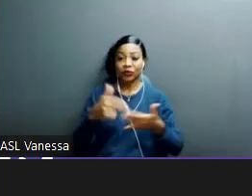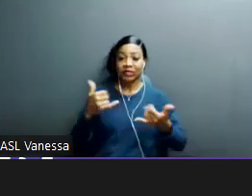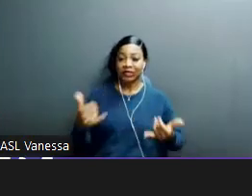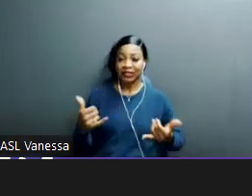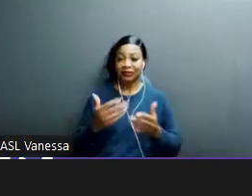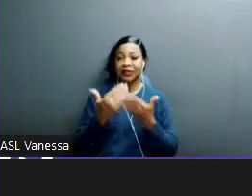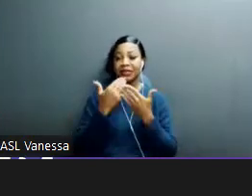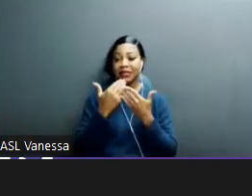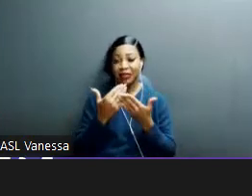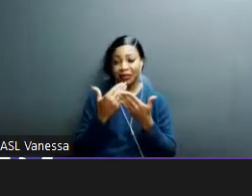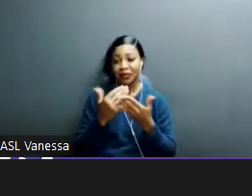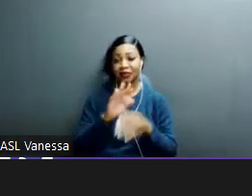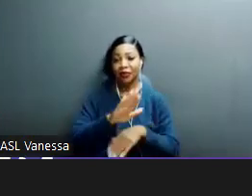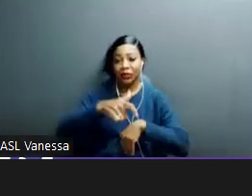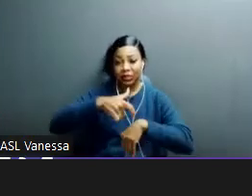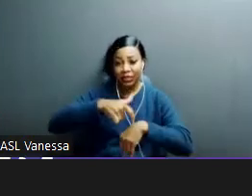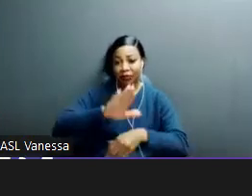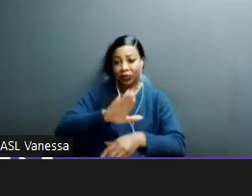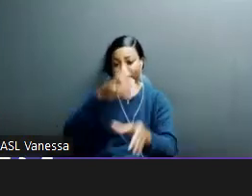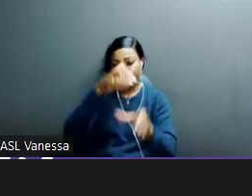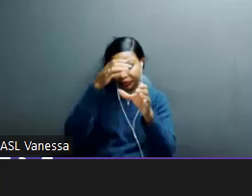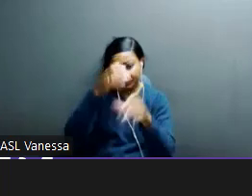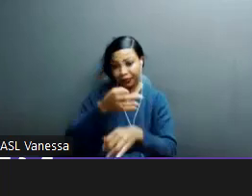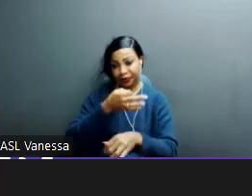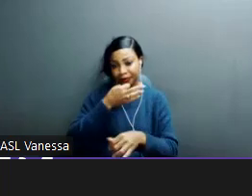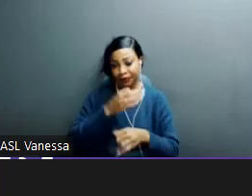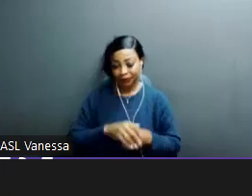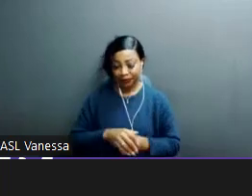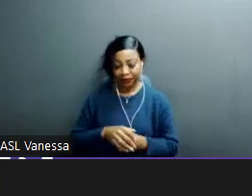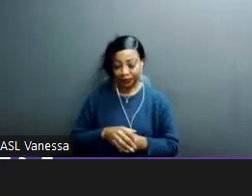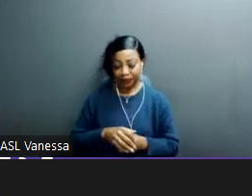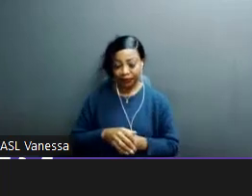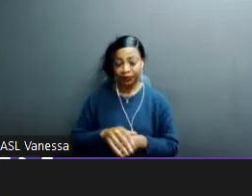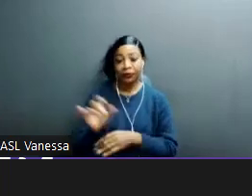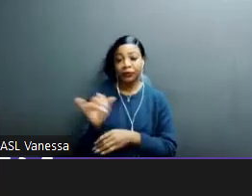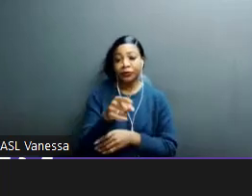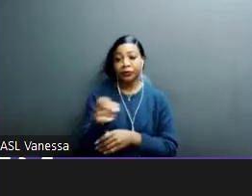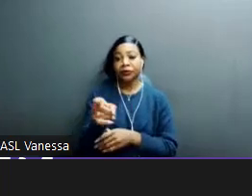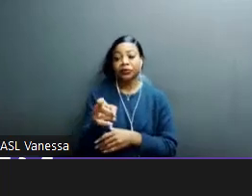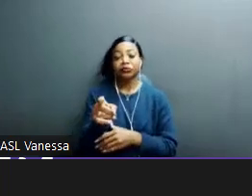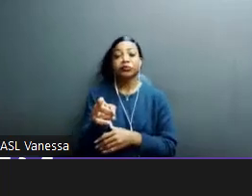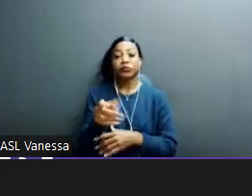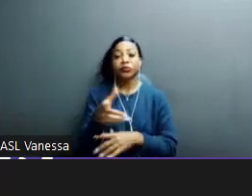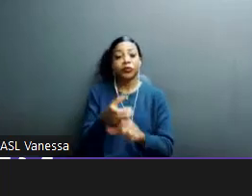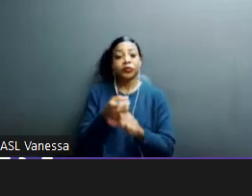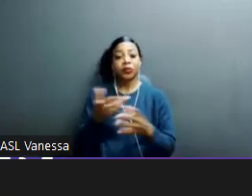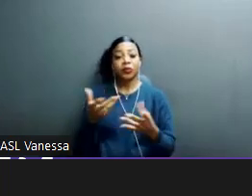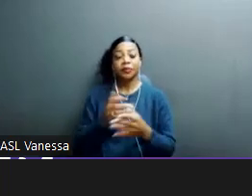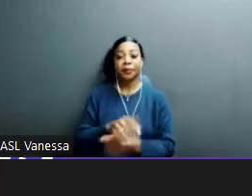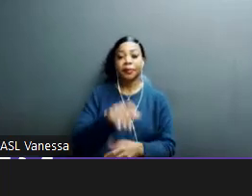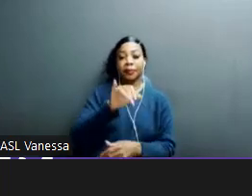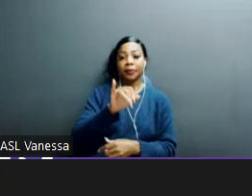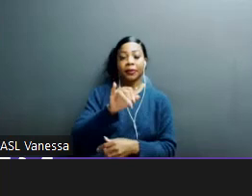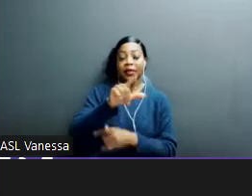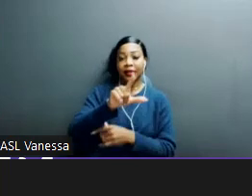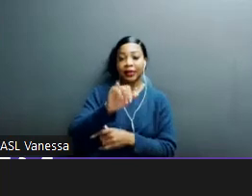so generous with your time and your knowledge and you will also be receiving a link for